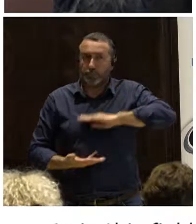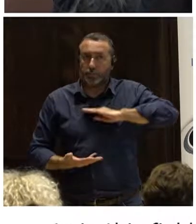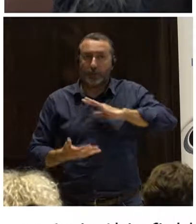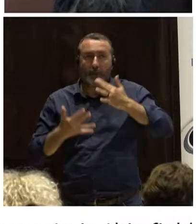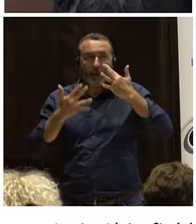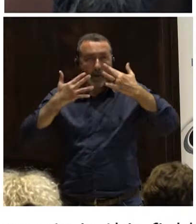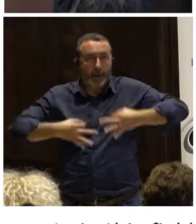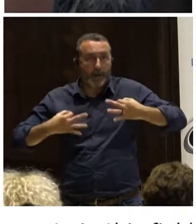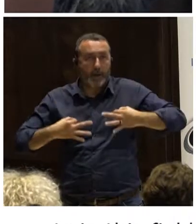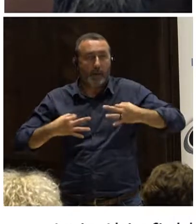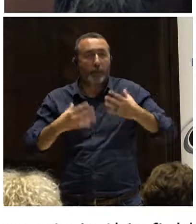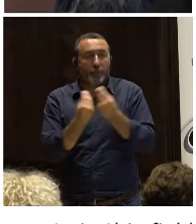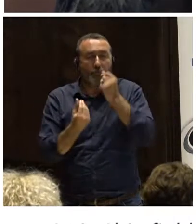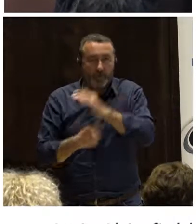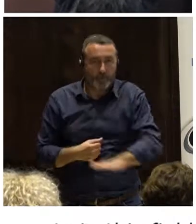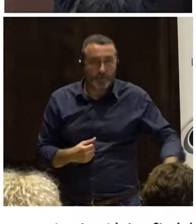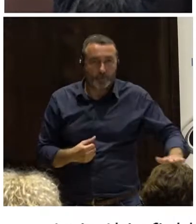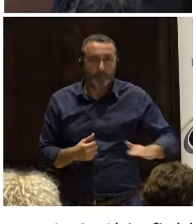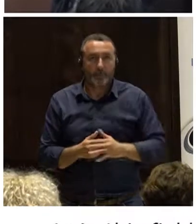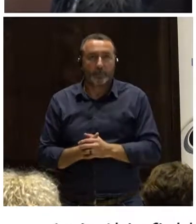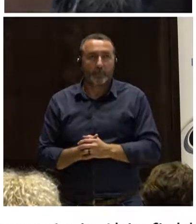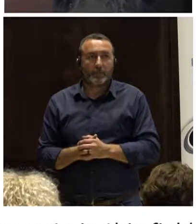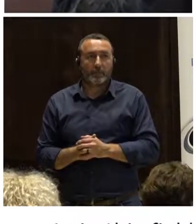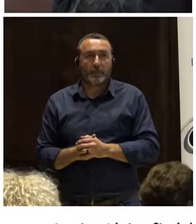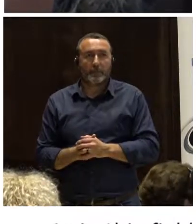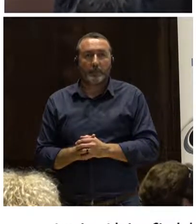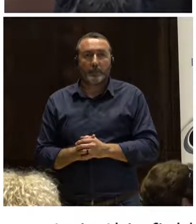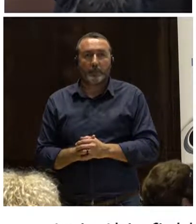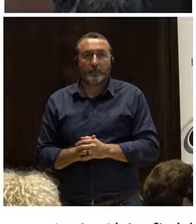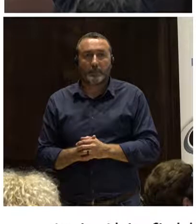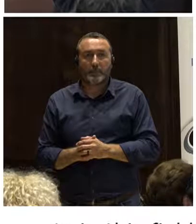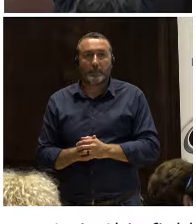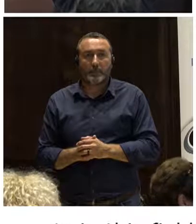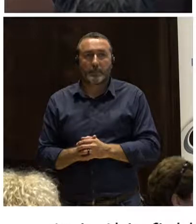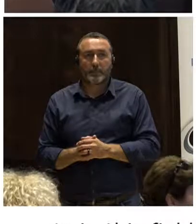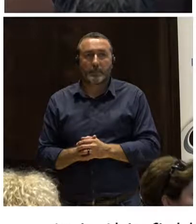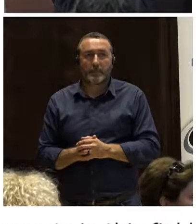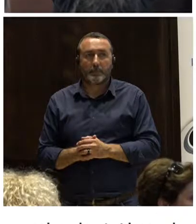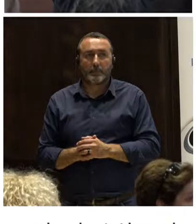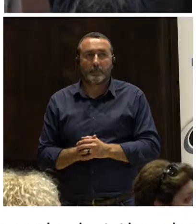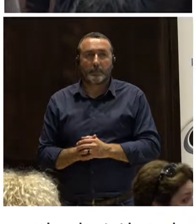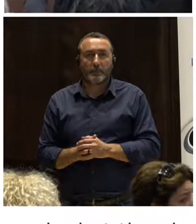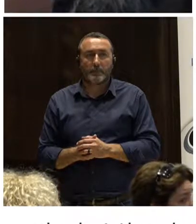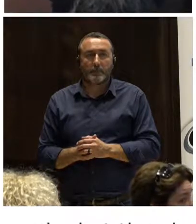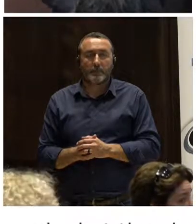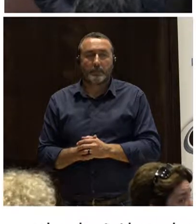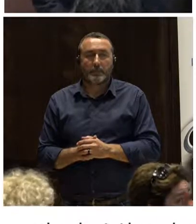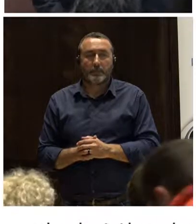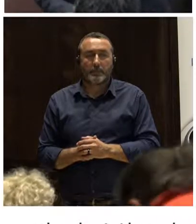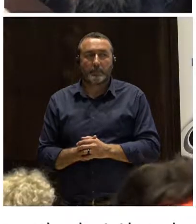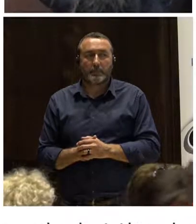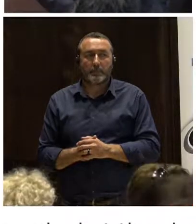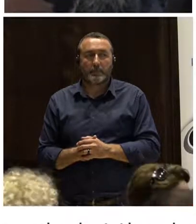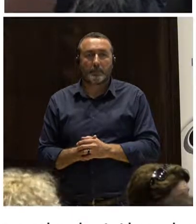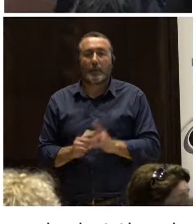with children. So they are not theoretical people. They have a fantastic